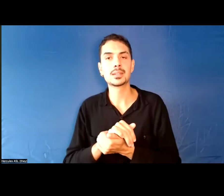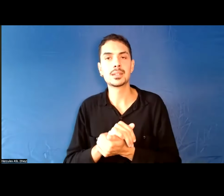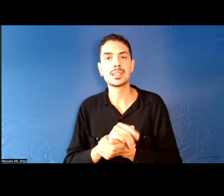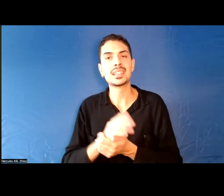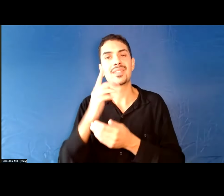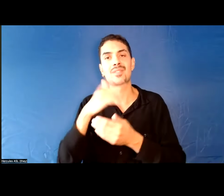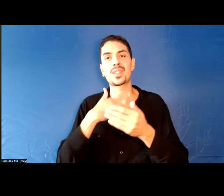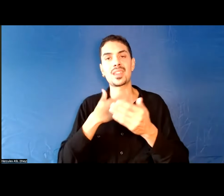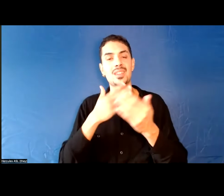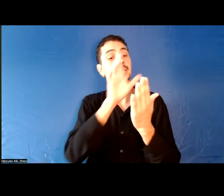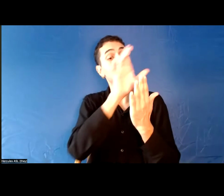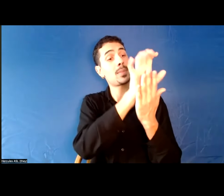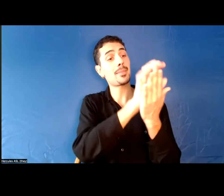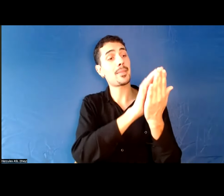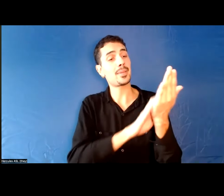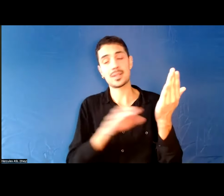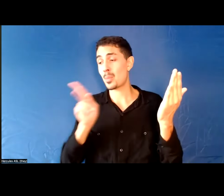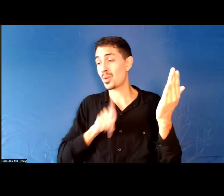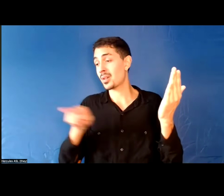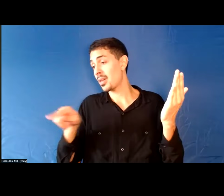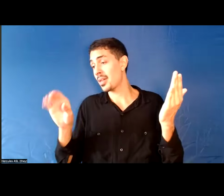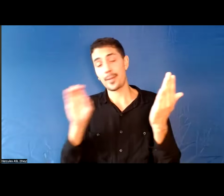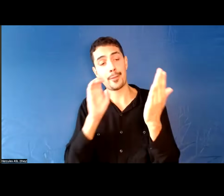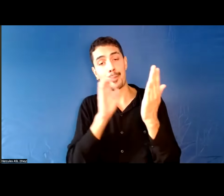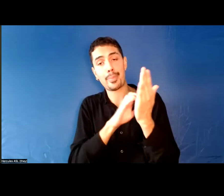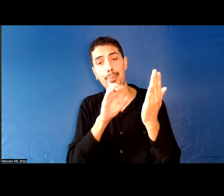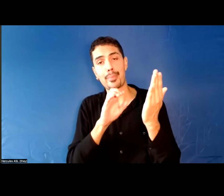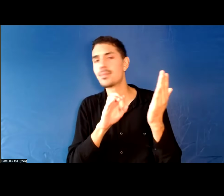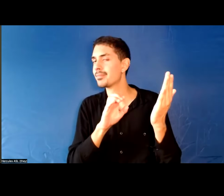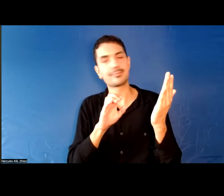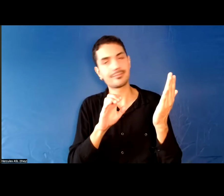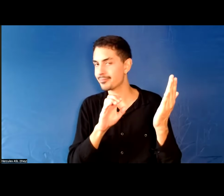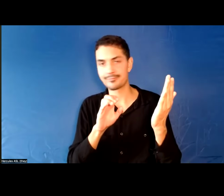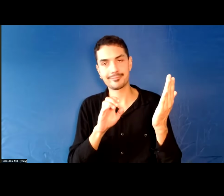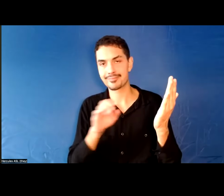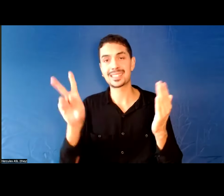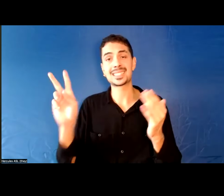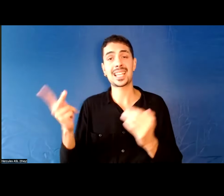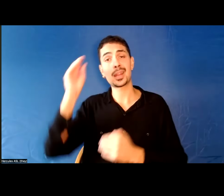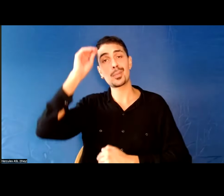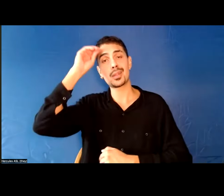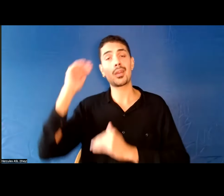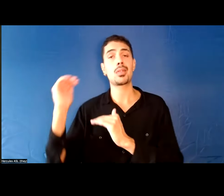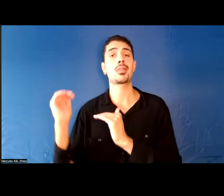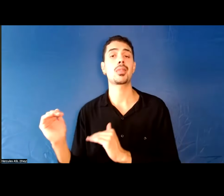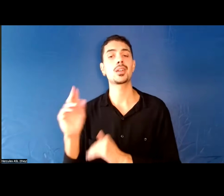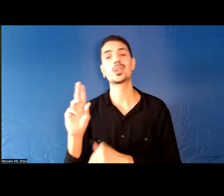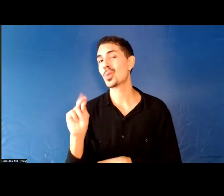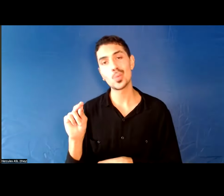Yeah, if I could say one thing about creating protocols is don't do that. Like don't just have people be a little like a little in the